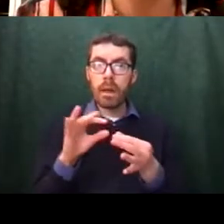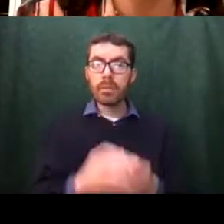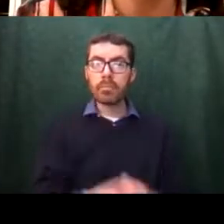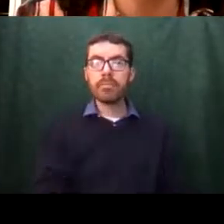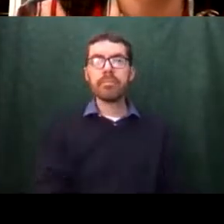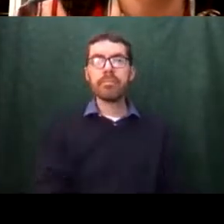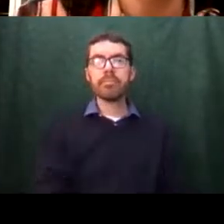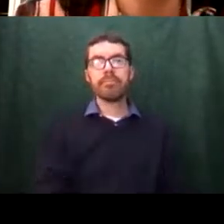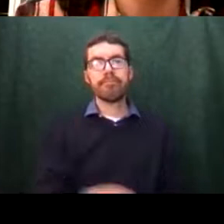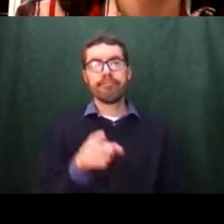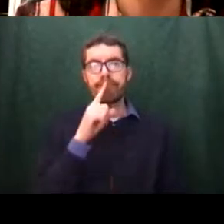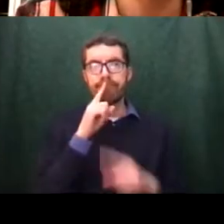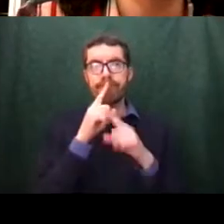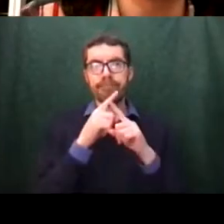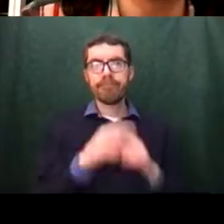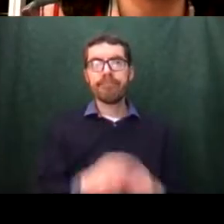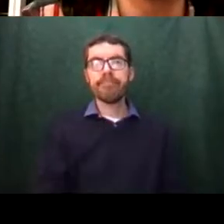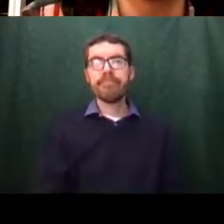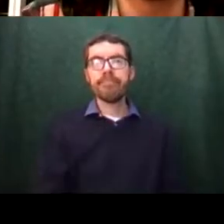You're on mute.